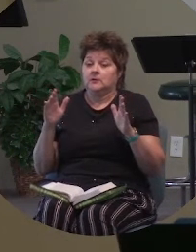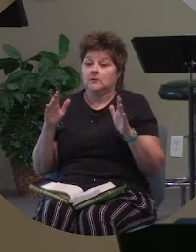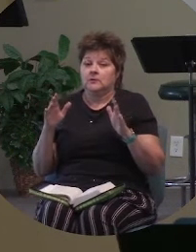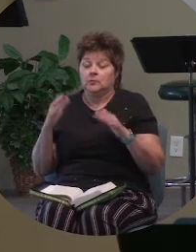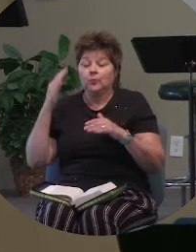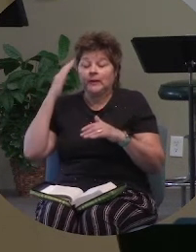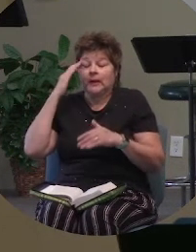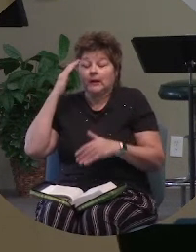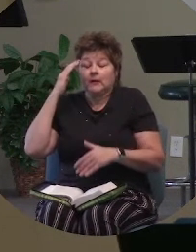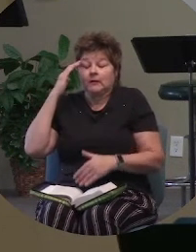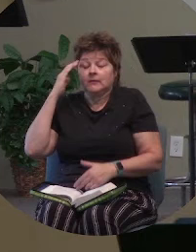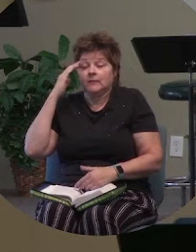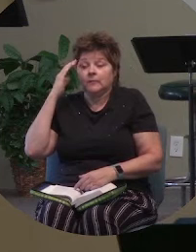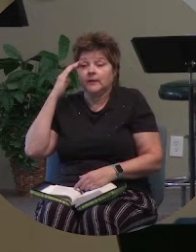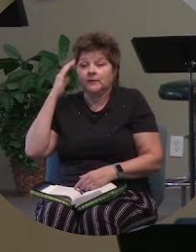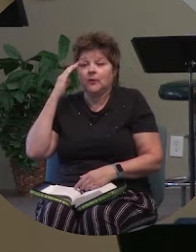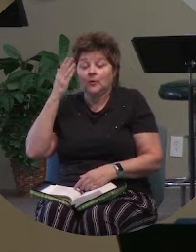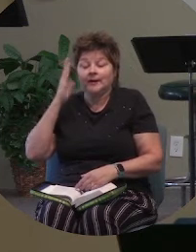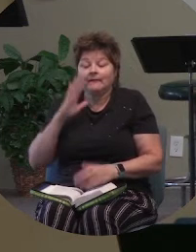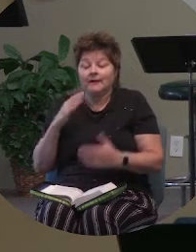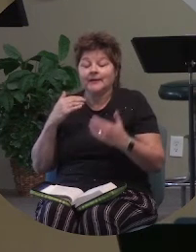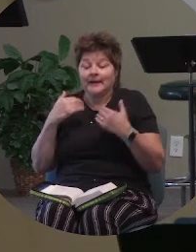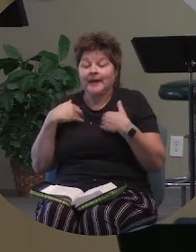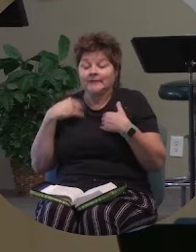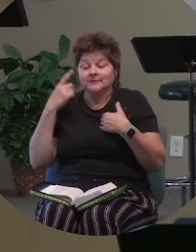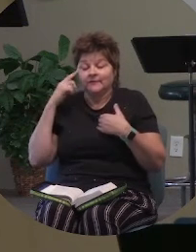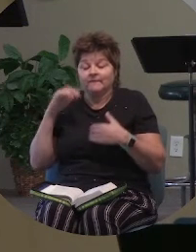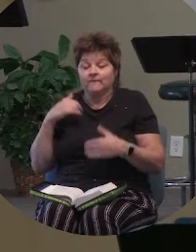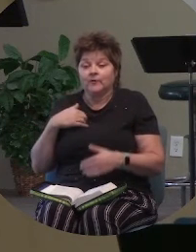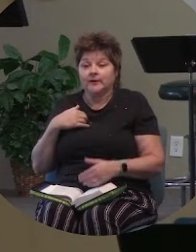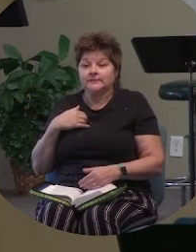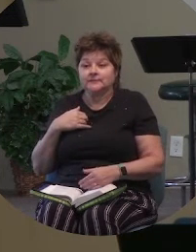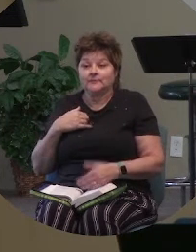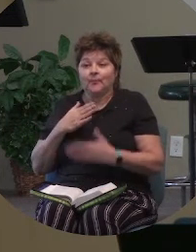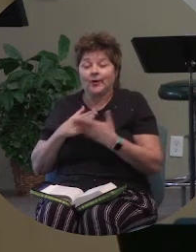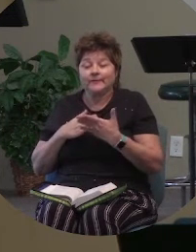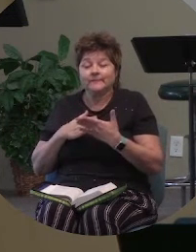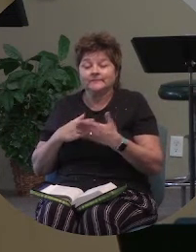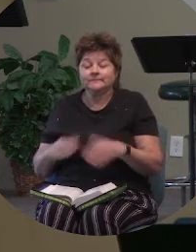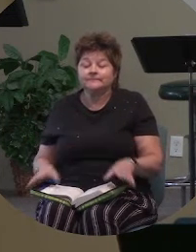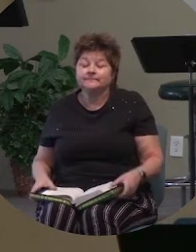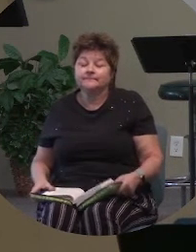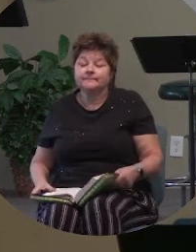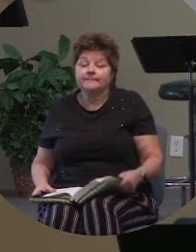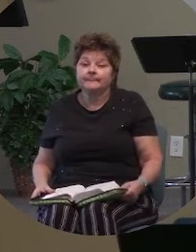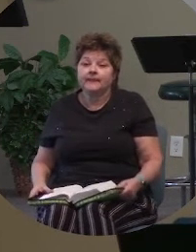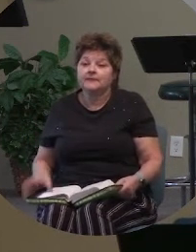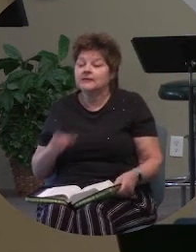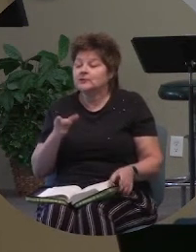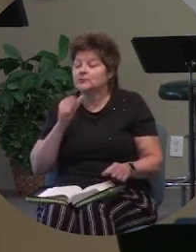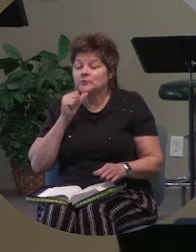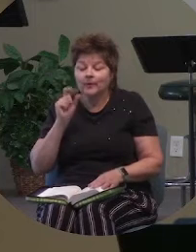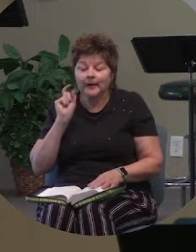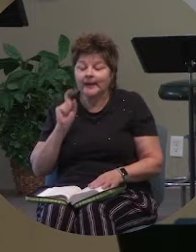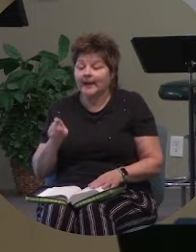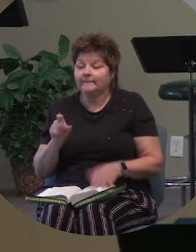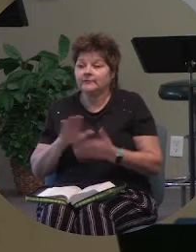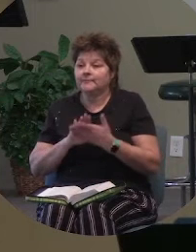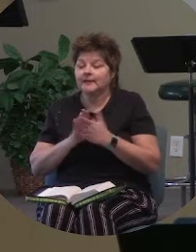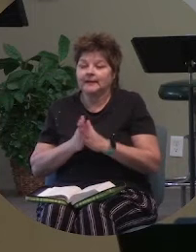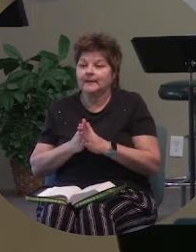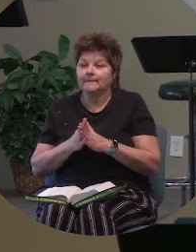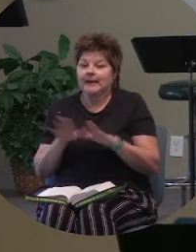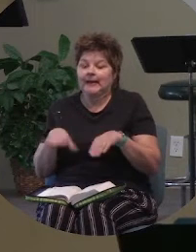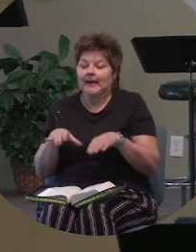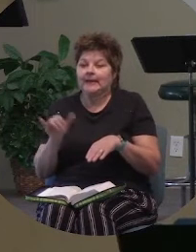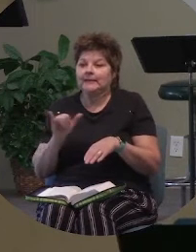tasted what God has to offer us. And he says, you don't have to be and act like